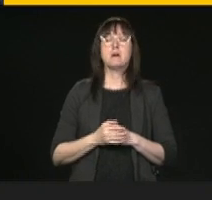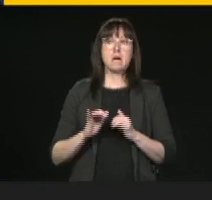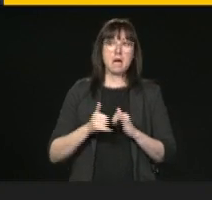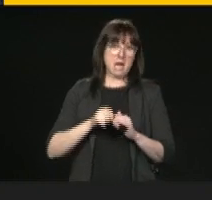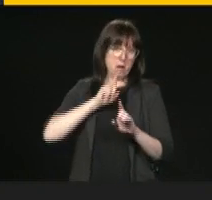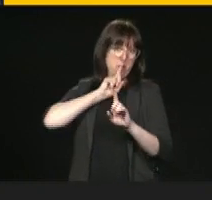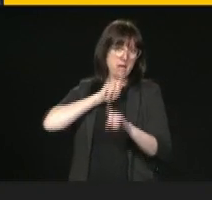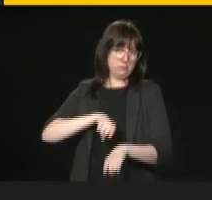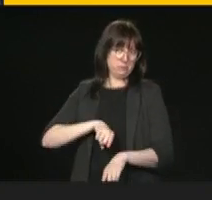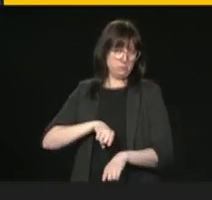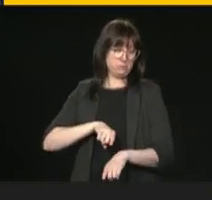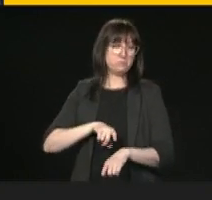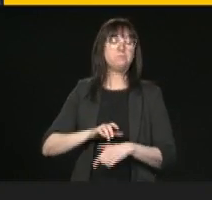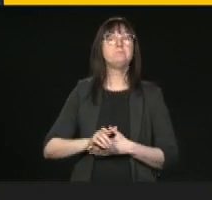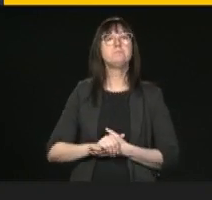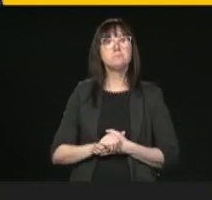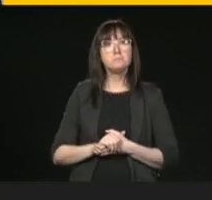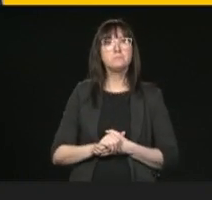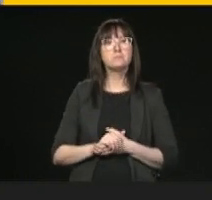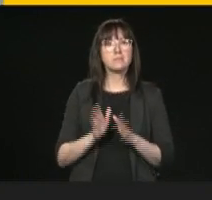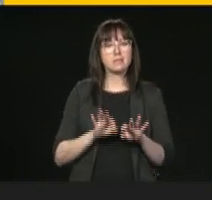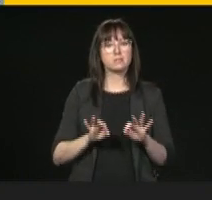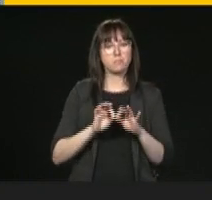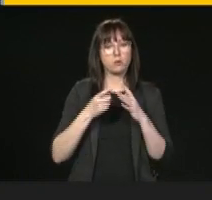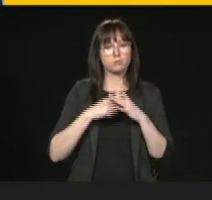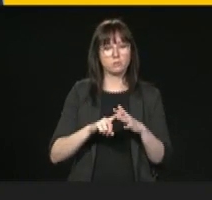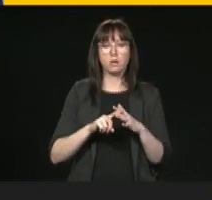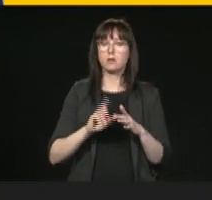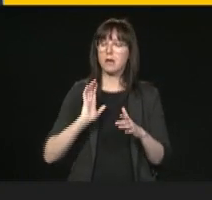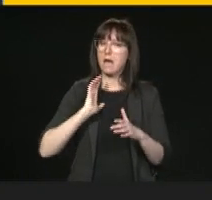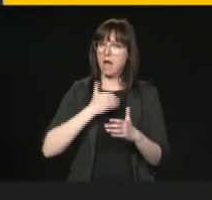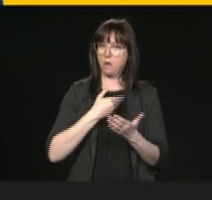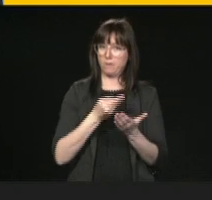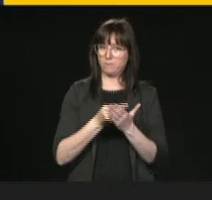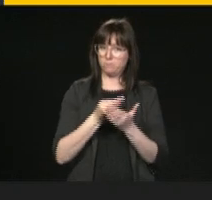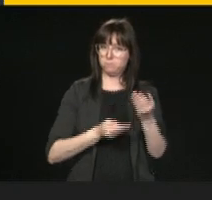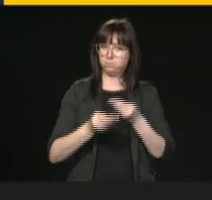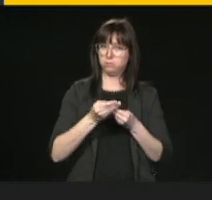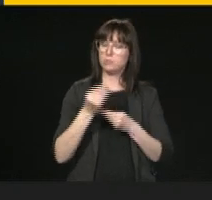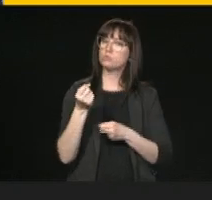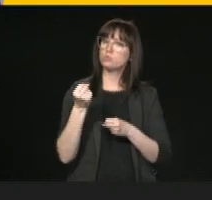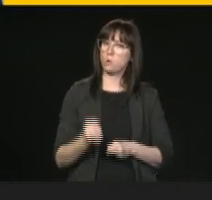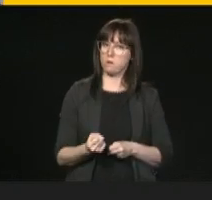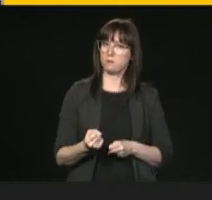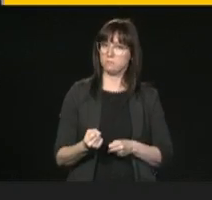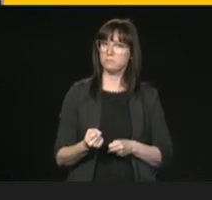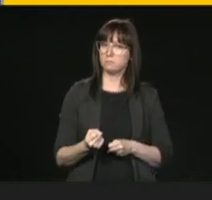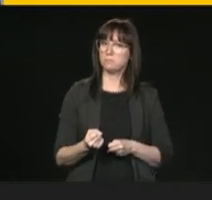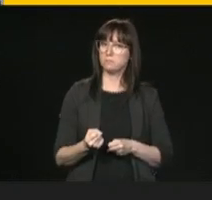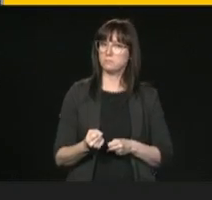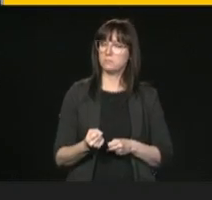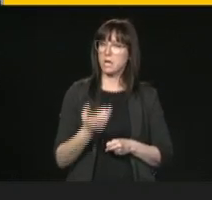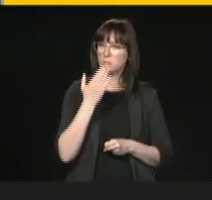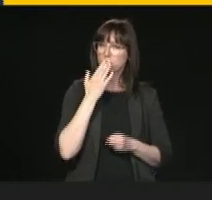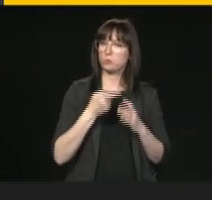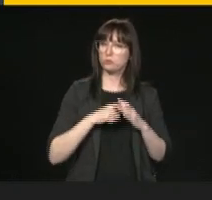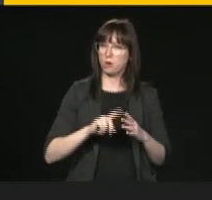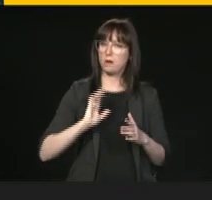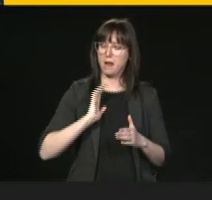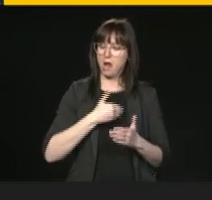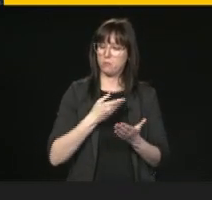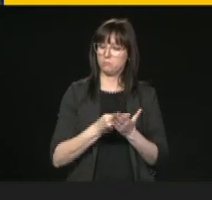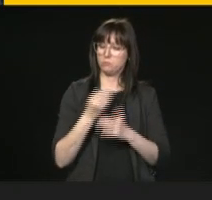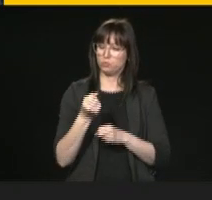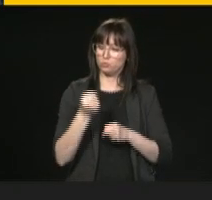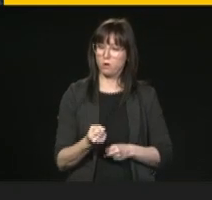with a very good fiscal position. So knowing that is a really good starting point means we are fortunate in Canada. We actually have the capacity